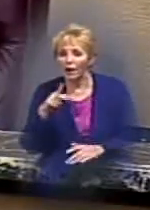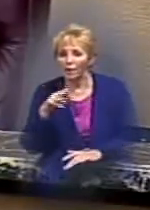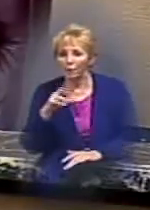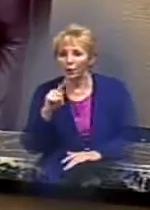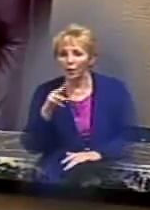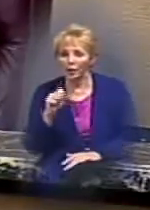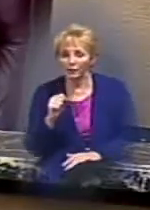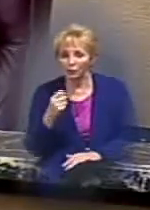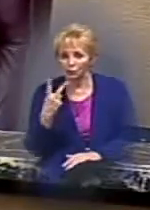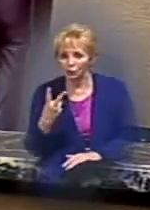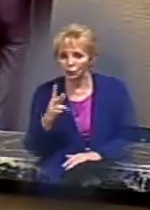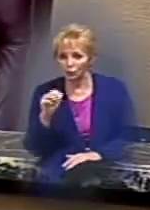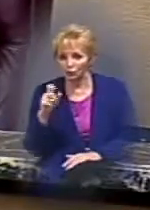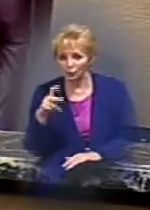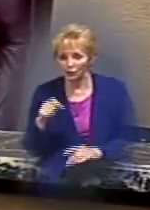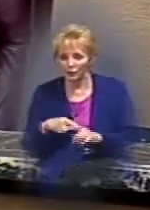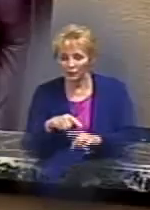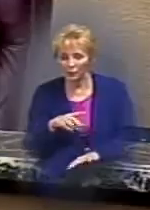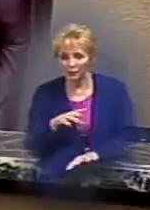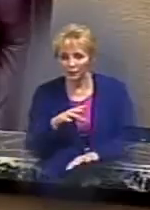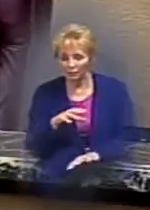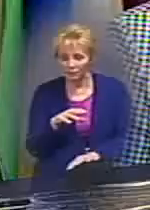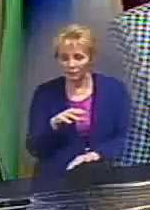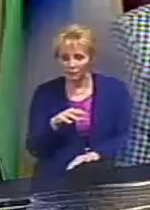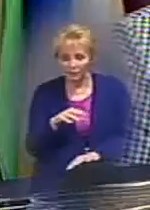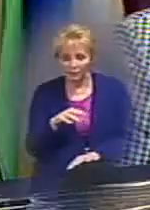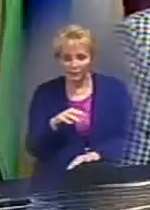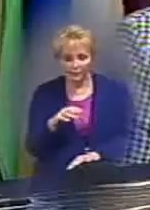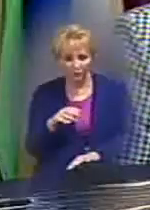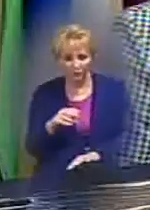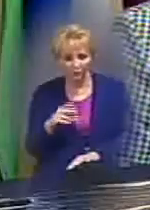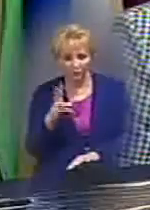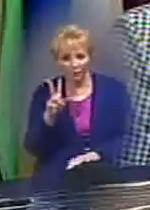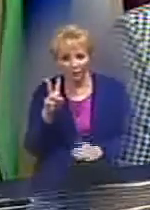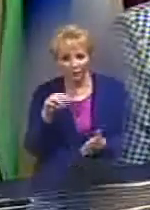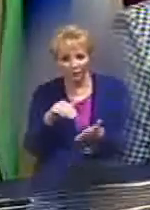XT truck with 75-foot aluminum ladder. Yes, in the